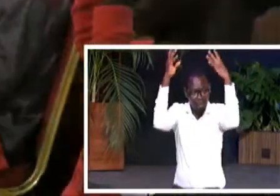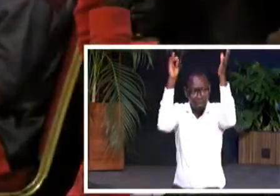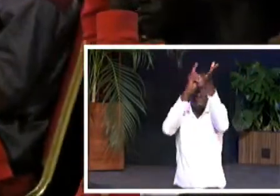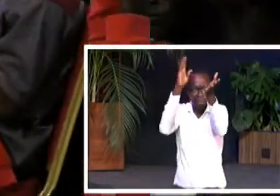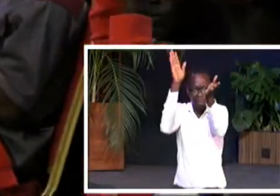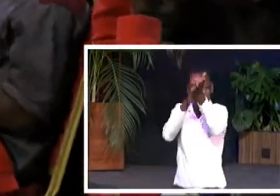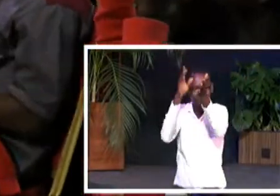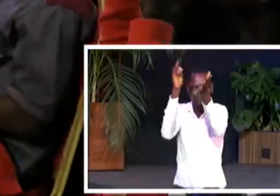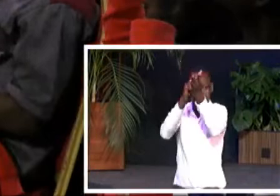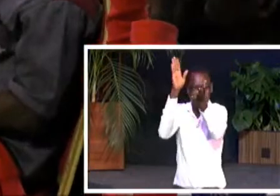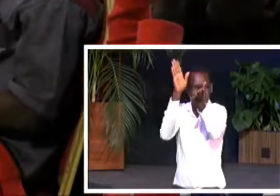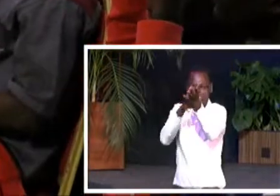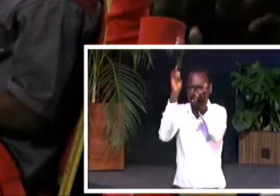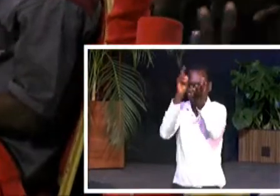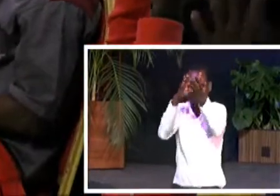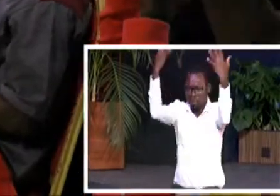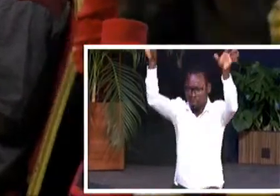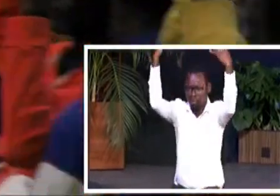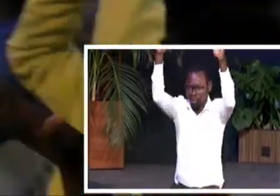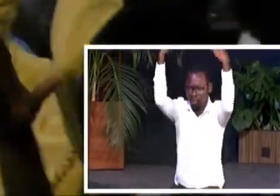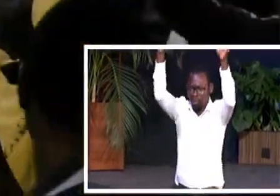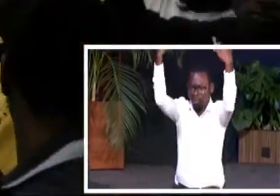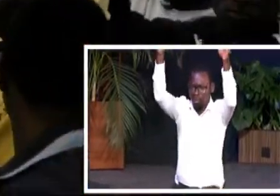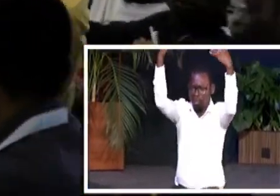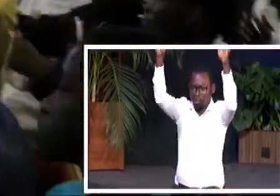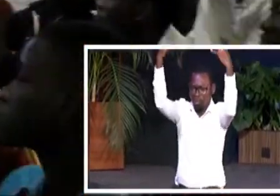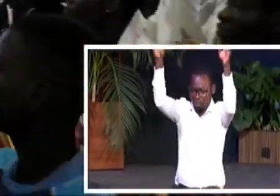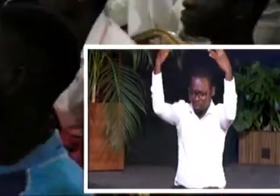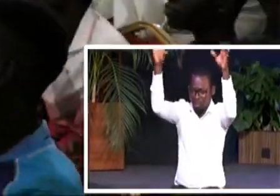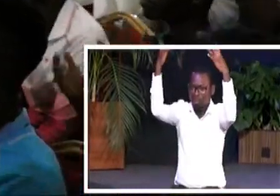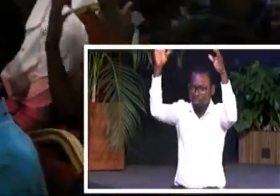Round of applause for Demonstration School for the Deaf.